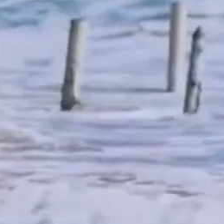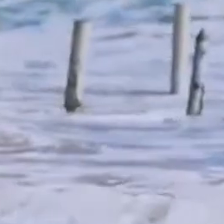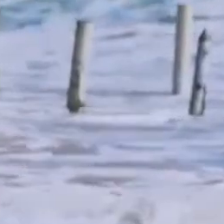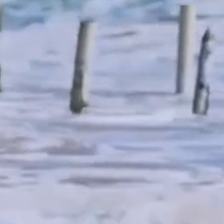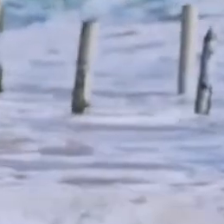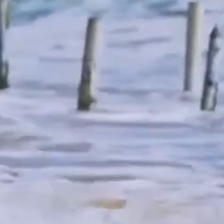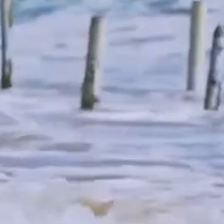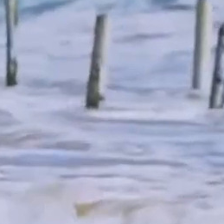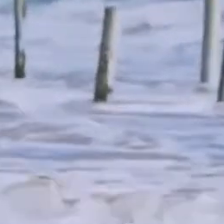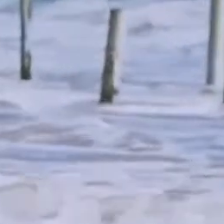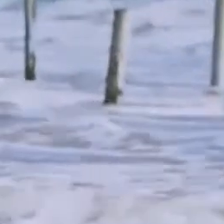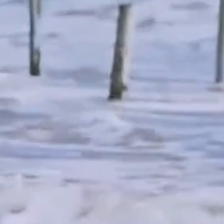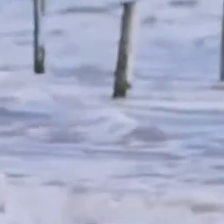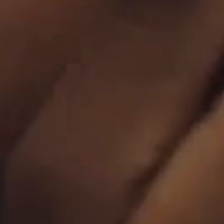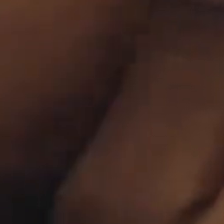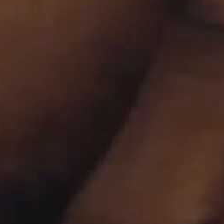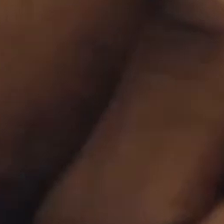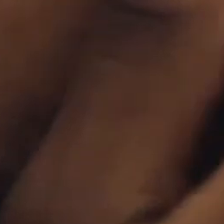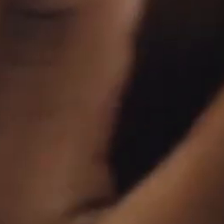kungebungani,